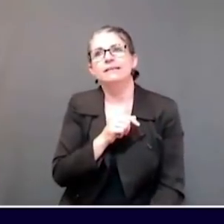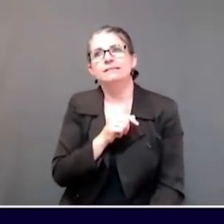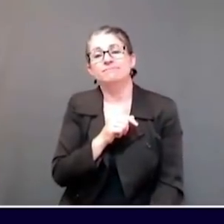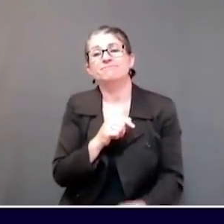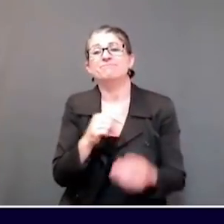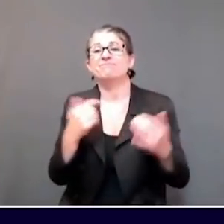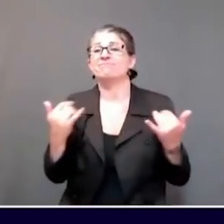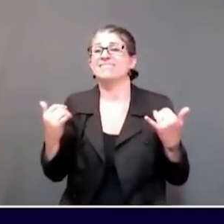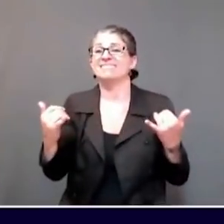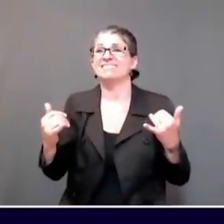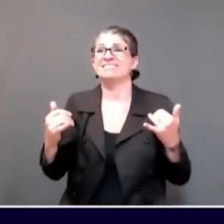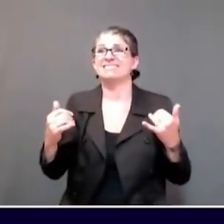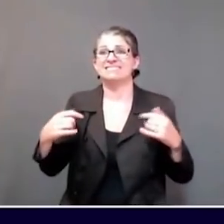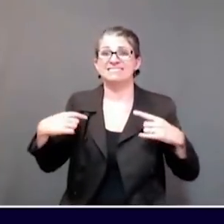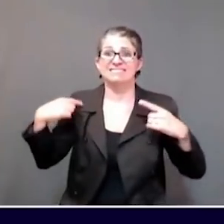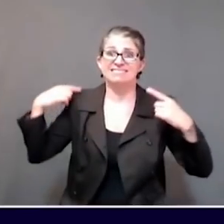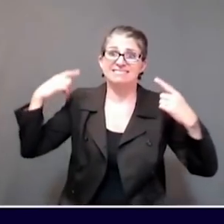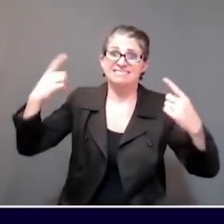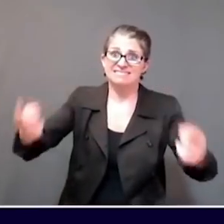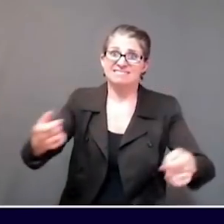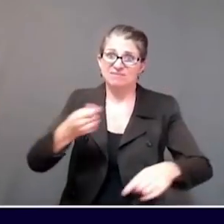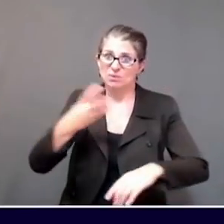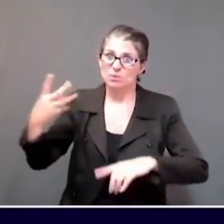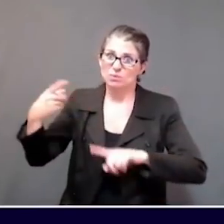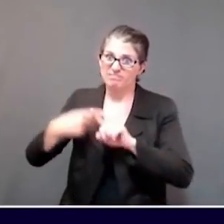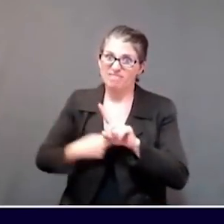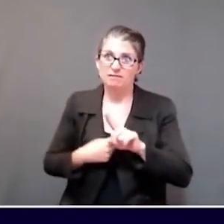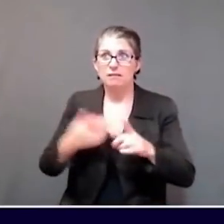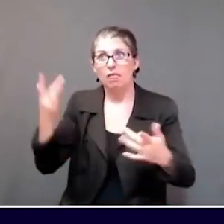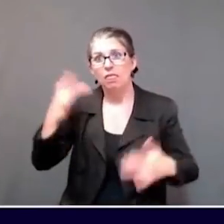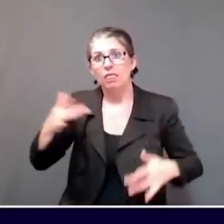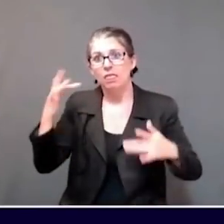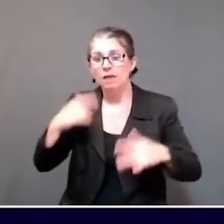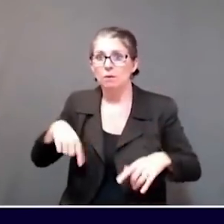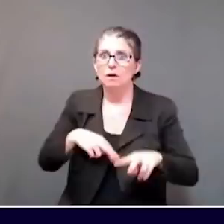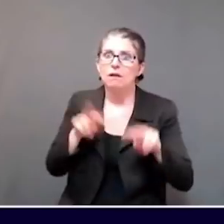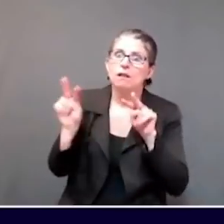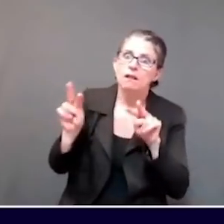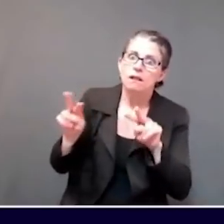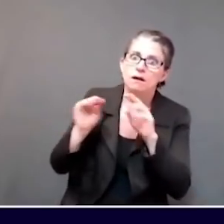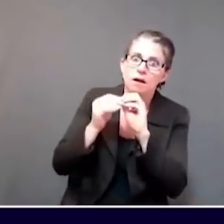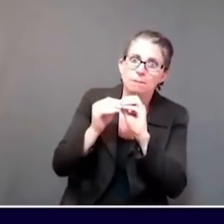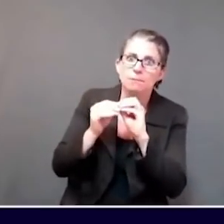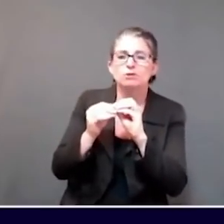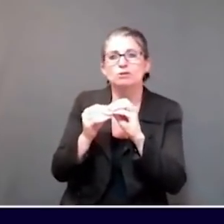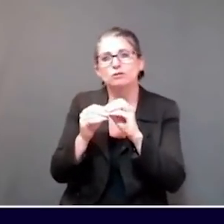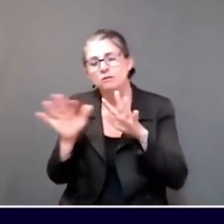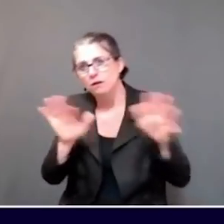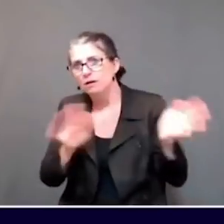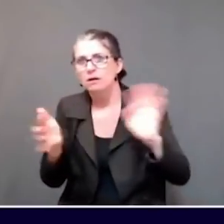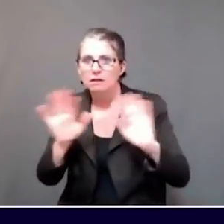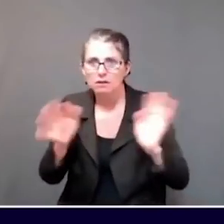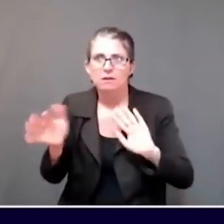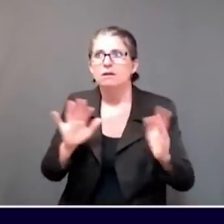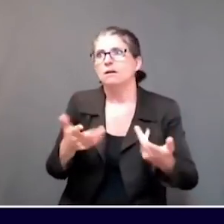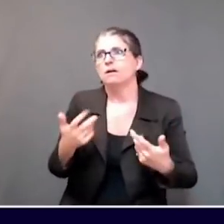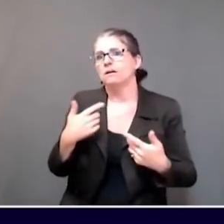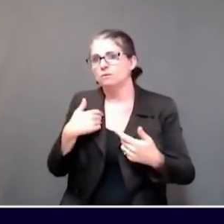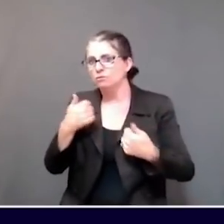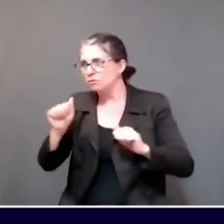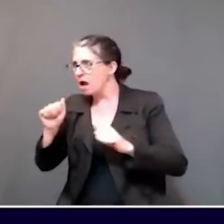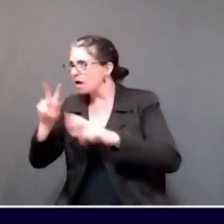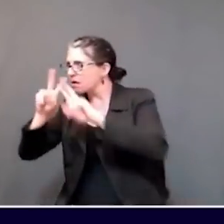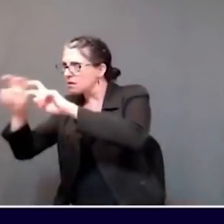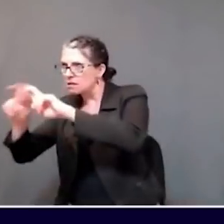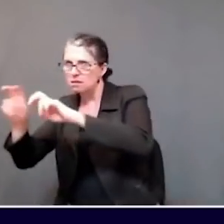sure, like myself, have been following the constant updates of numbers of cases and deaths and hospitalization rates and test positivity rates. And